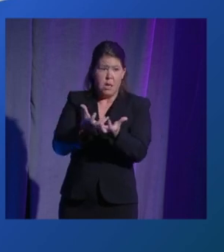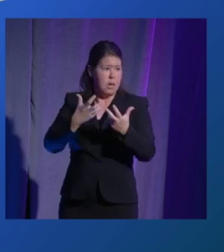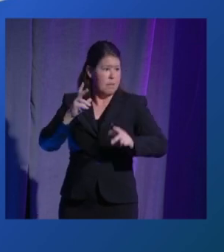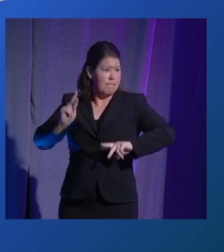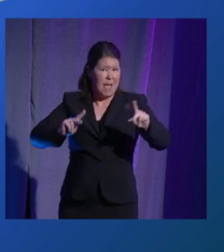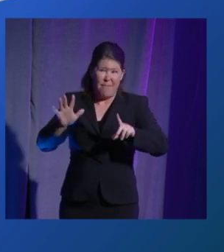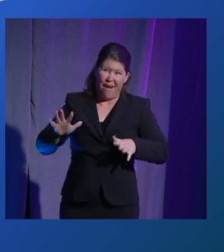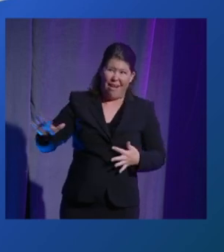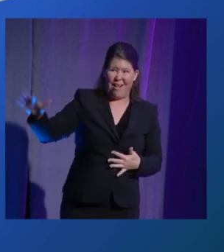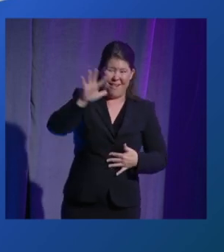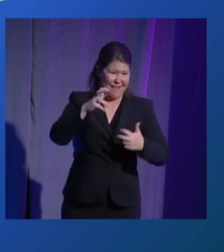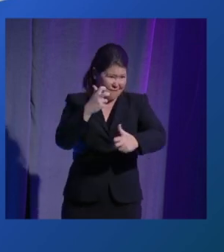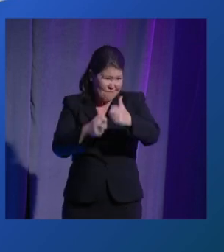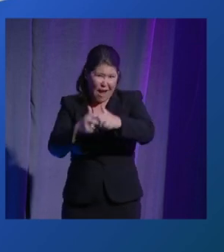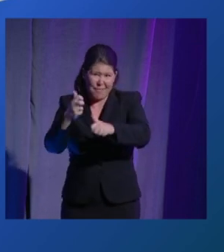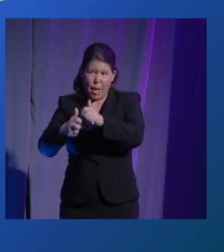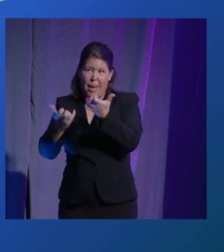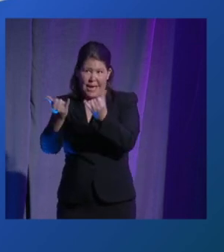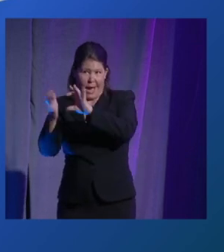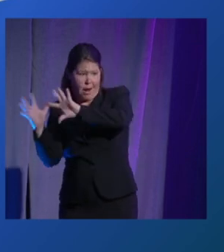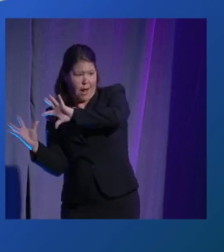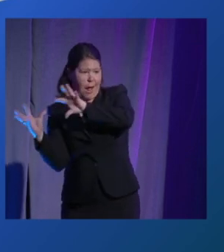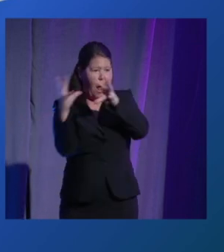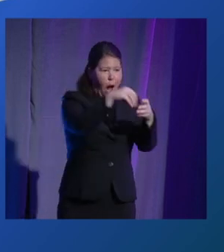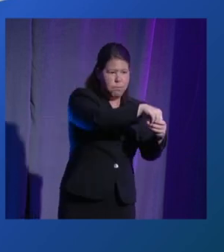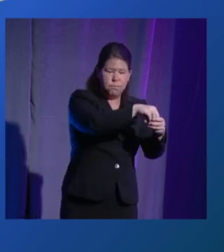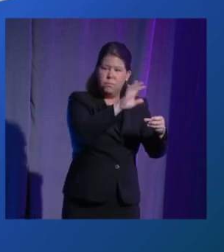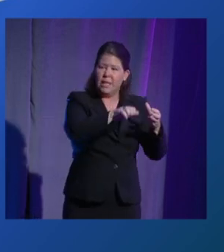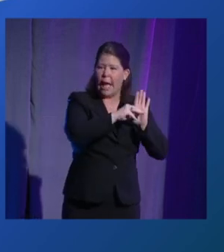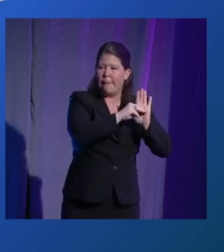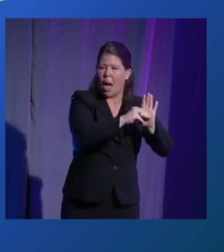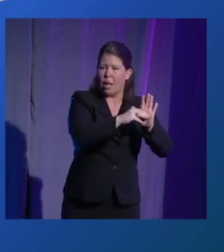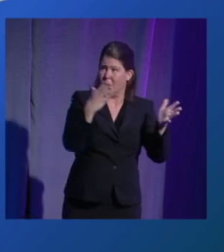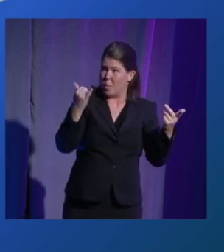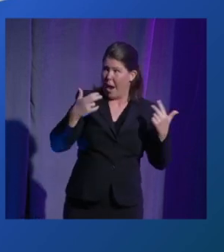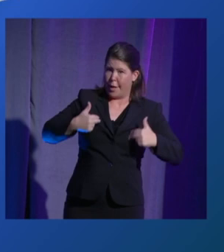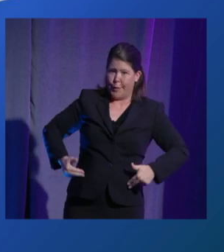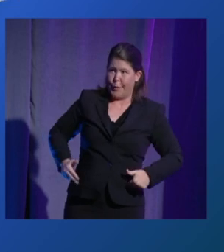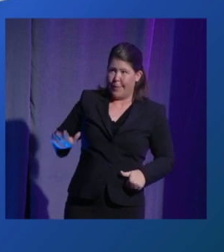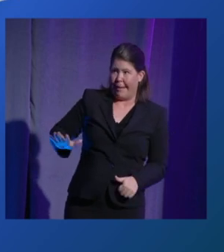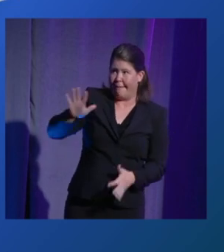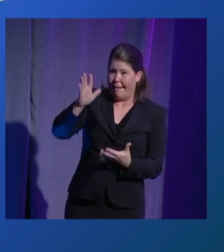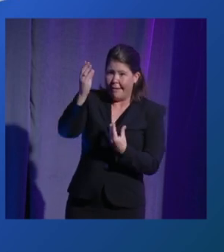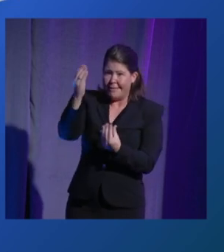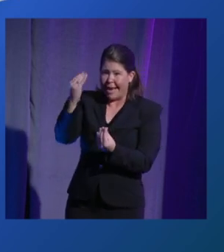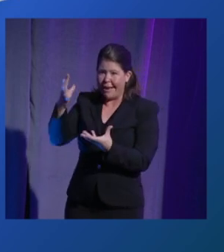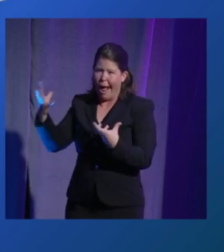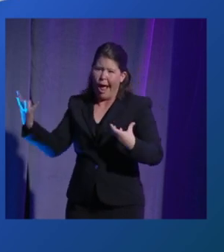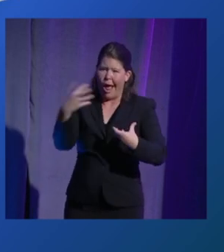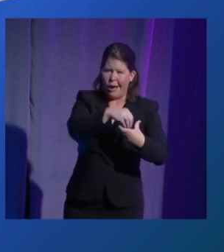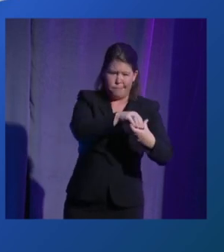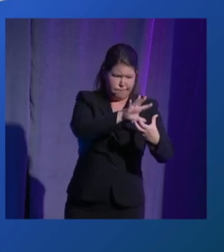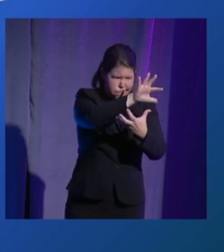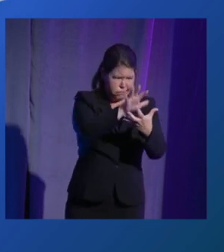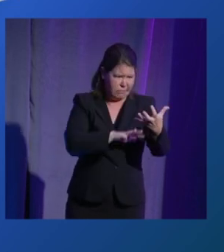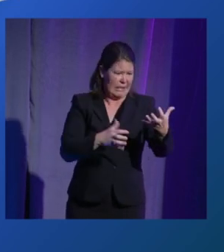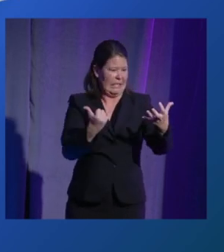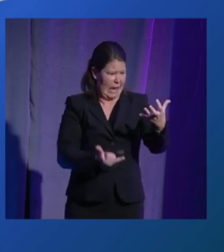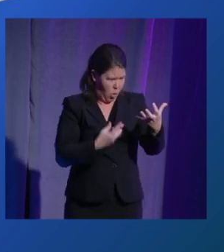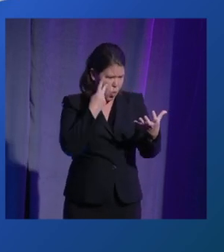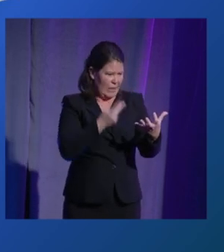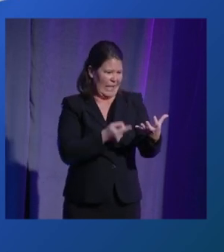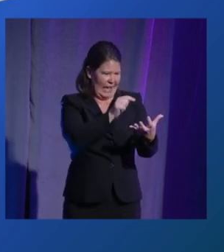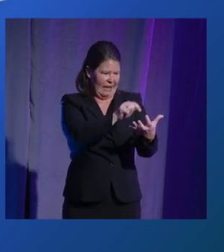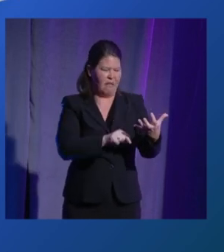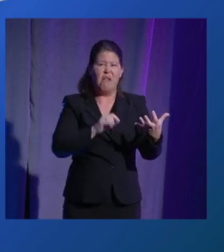into these models because we trained them on the data that came from humans uh and so we're going to talk about the risks so I view this as a